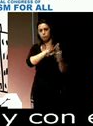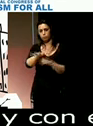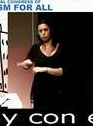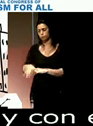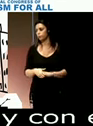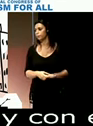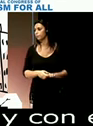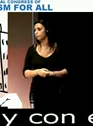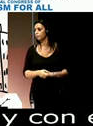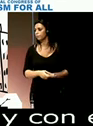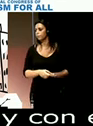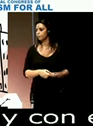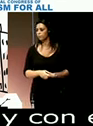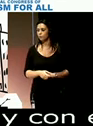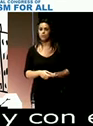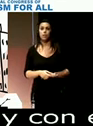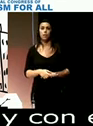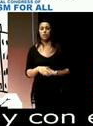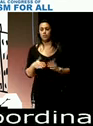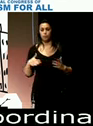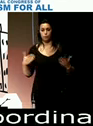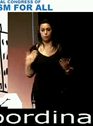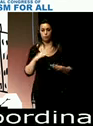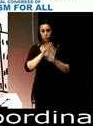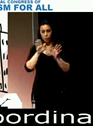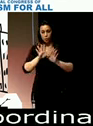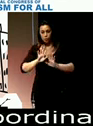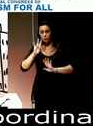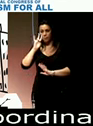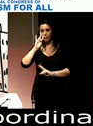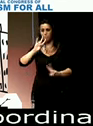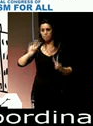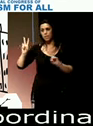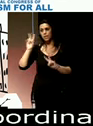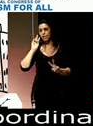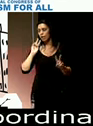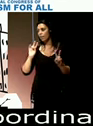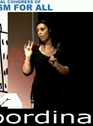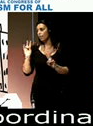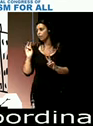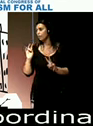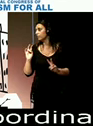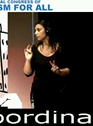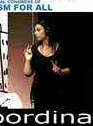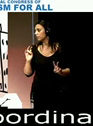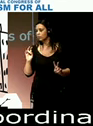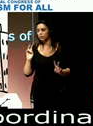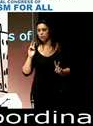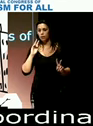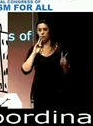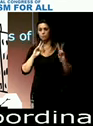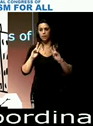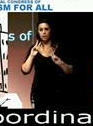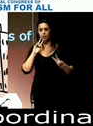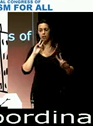So let's look in detail at the most important properties of V4A Inside. First of all